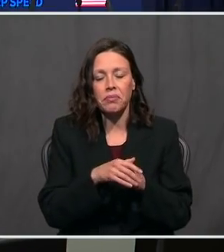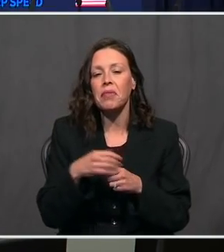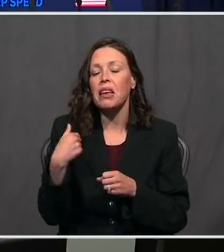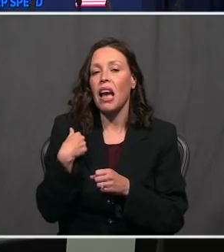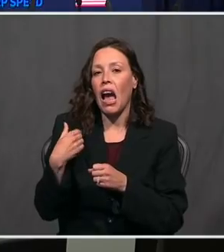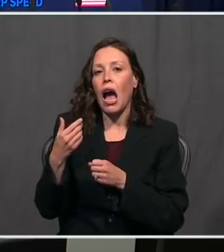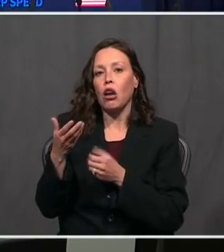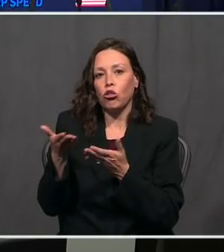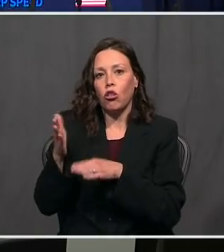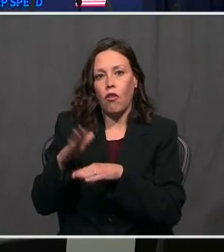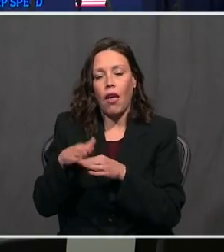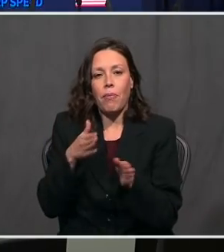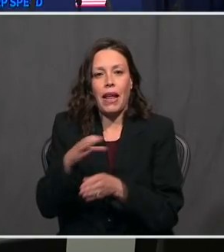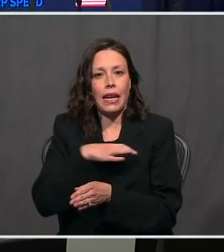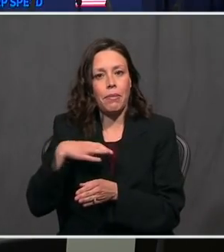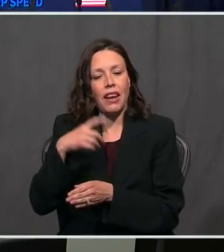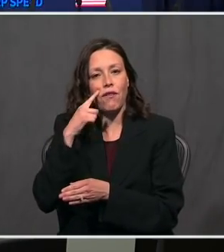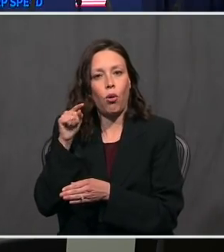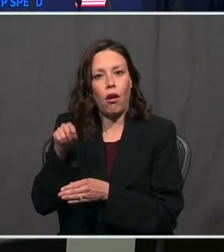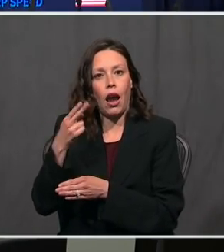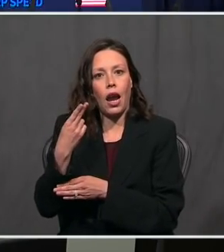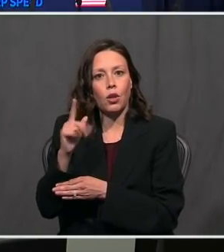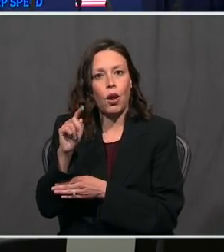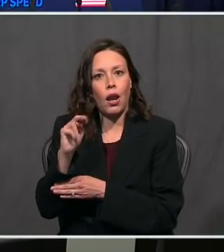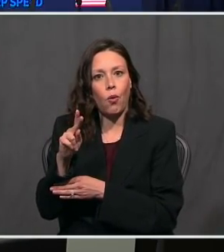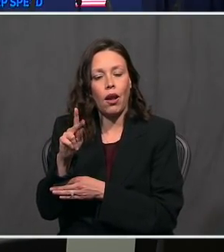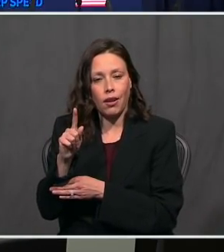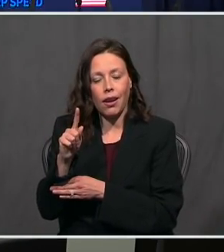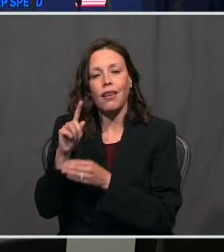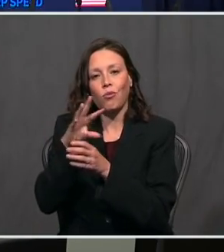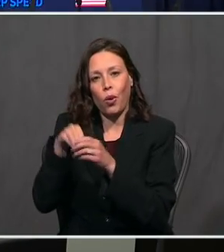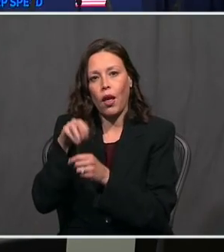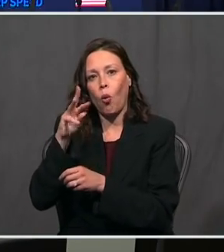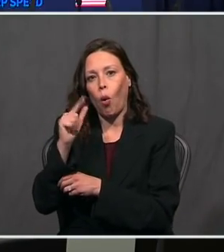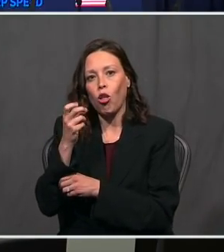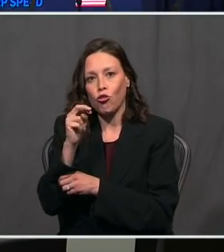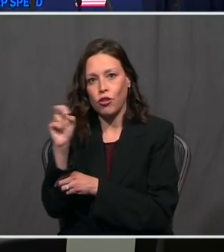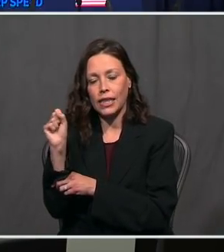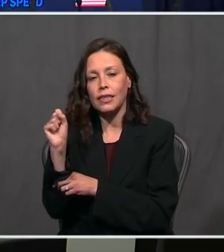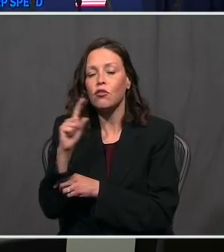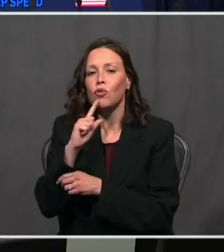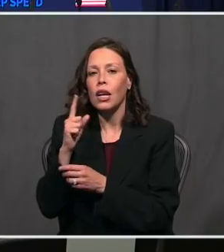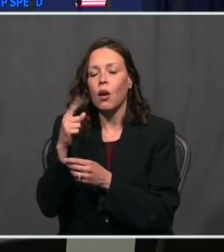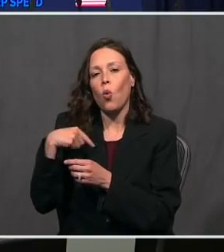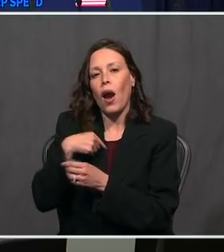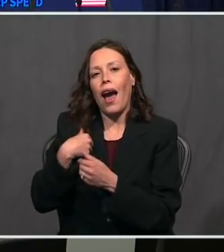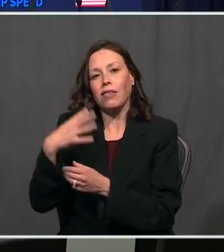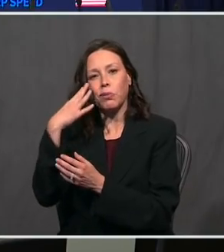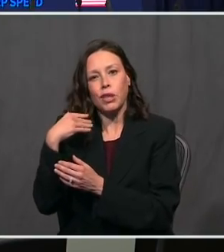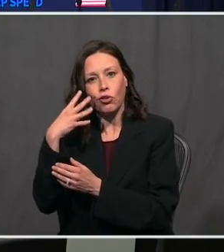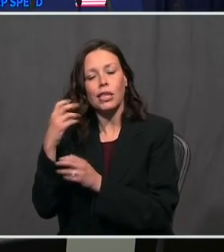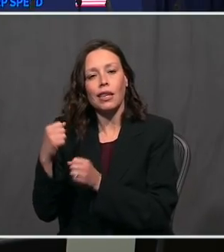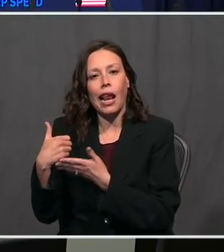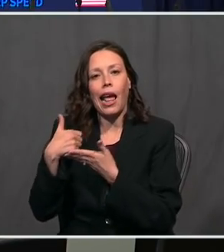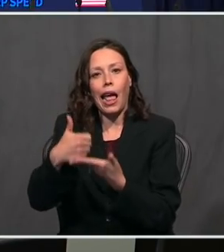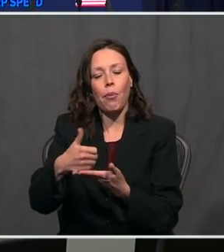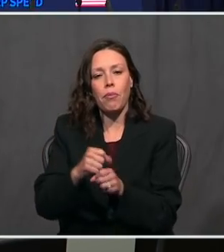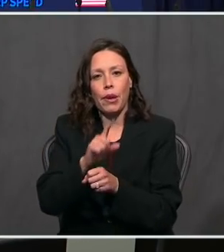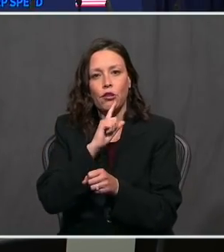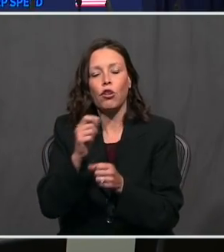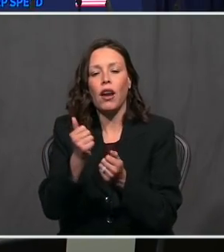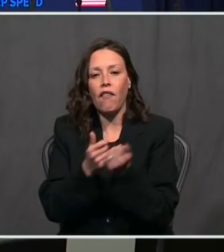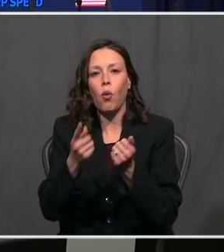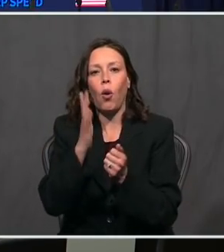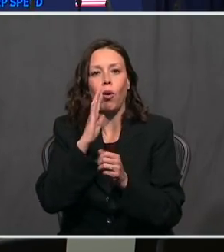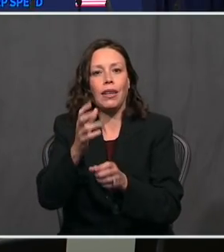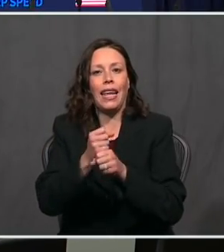pleasure of serving on the planning committee for H1N1 within Walgreens as well. So I think there's a lot of expertise here to really help, I think, ensure that we get shots in arms, I think, is what we're